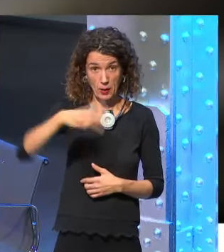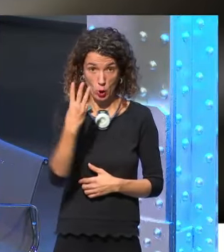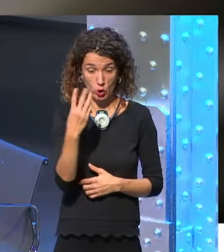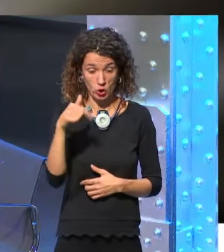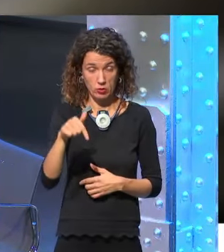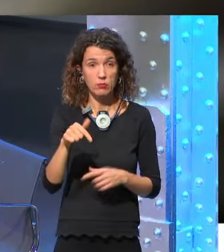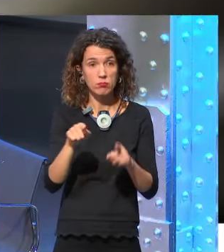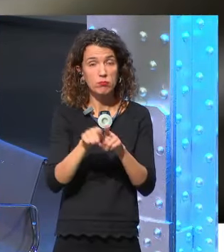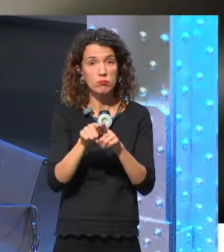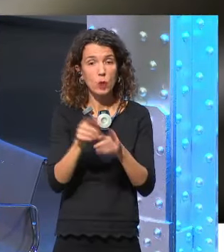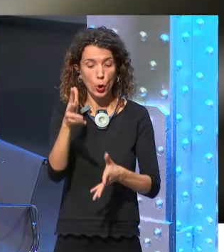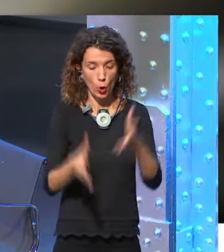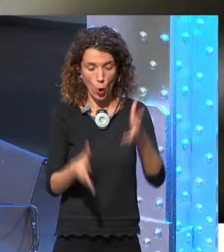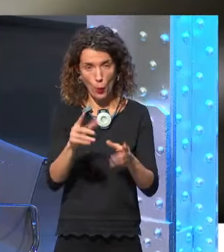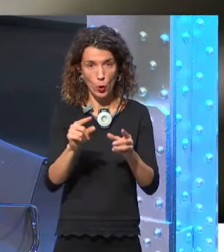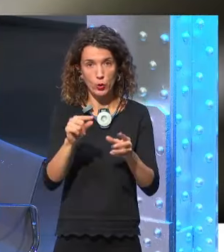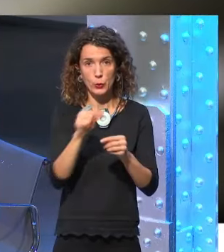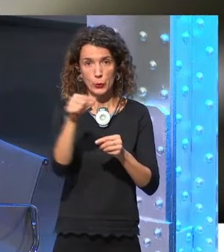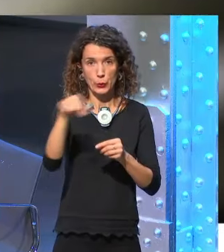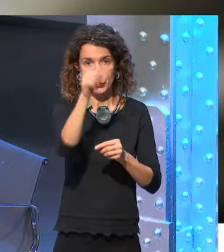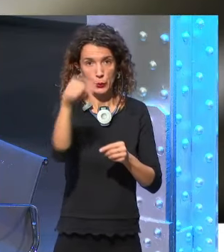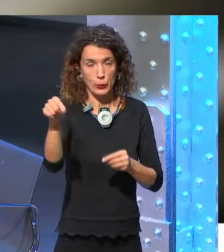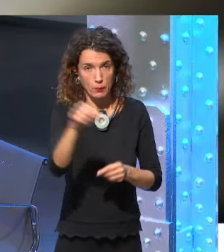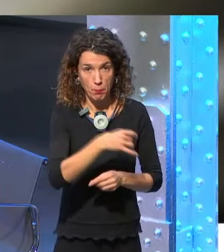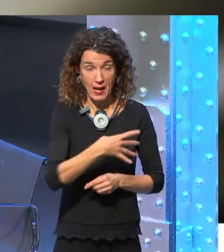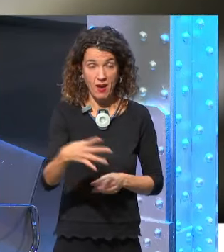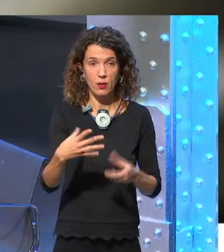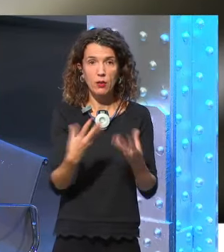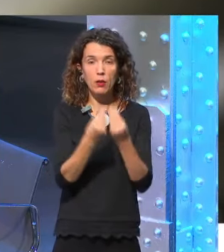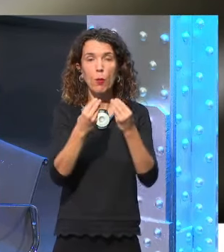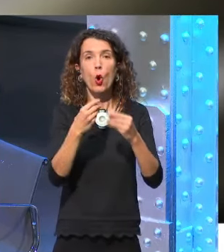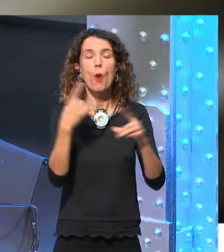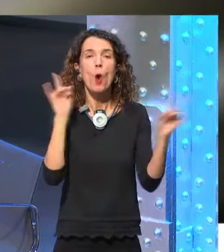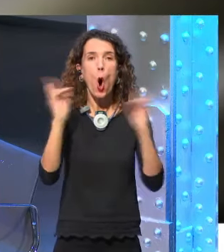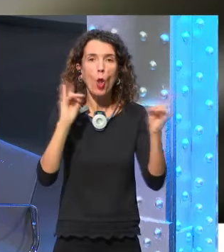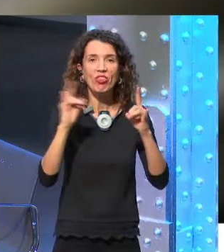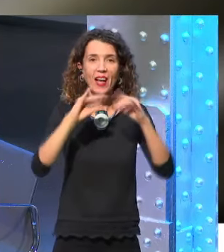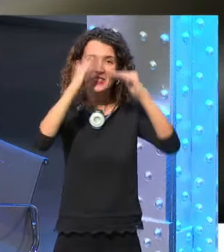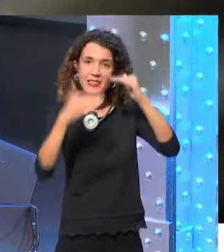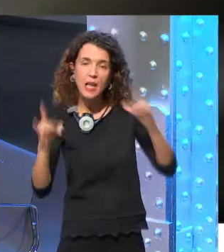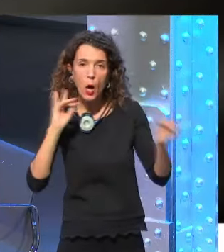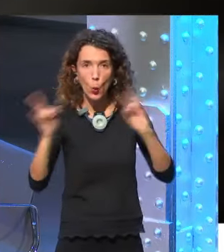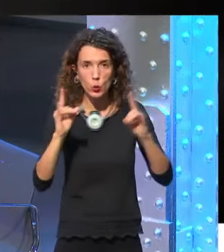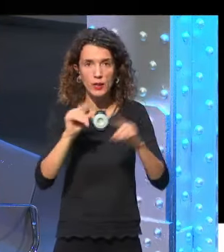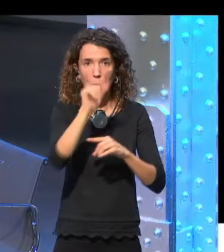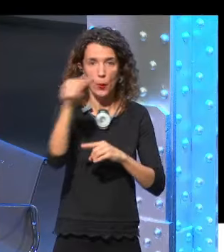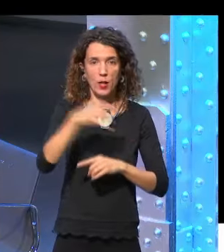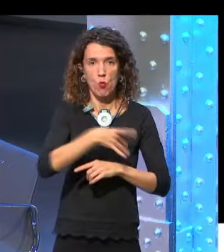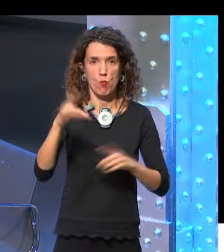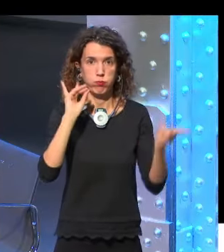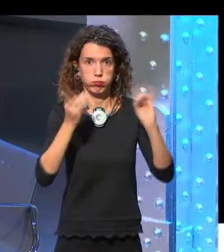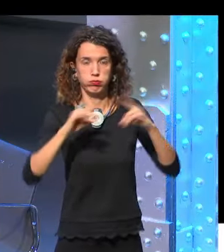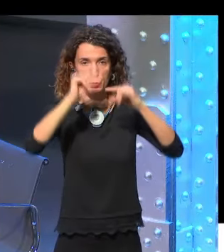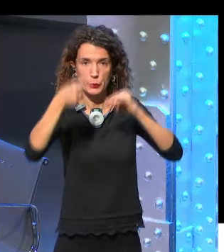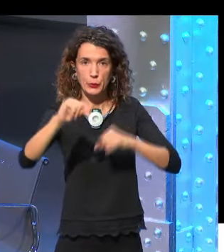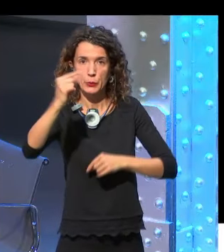in the air, held by acoustic waves. So if you don't think of space as just void,